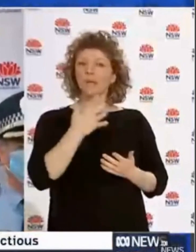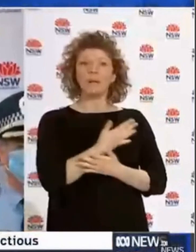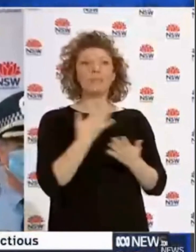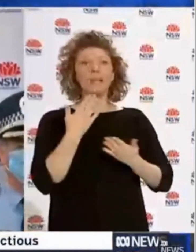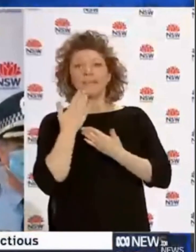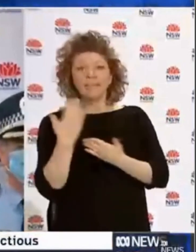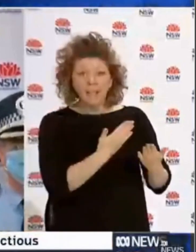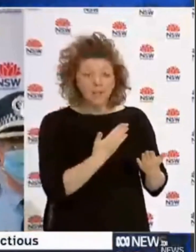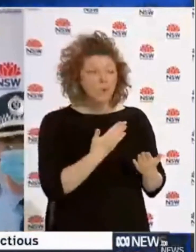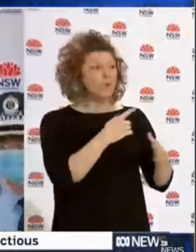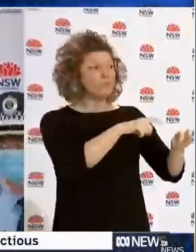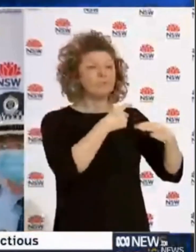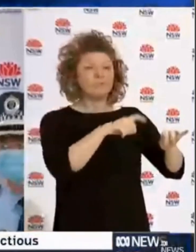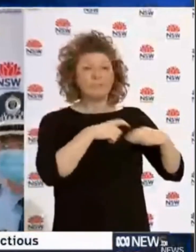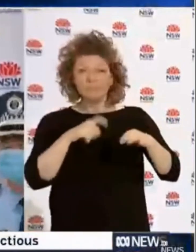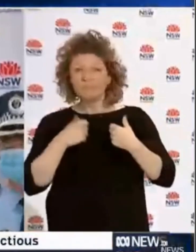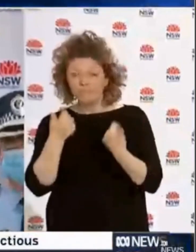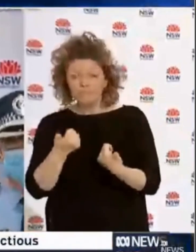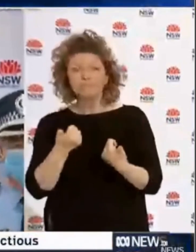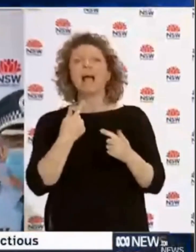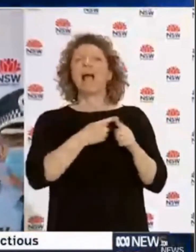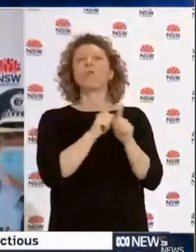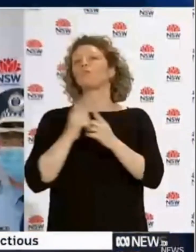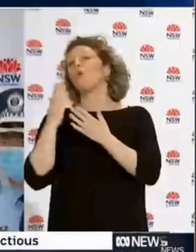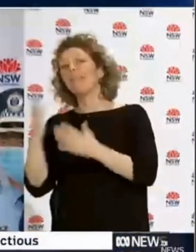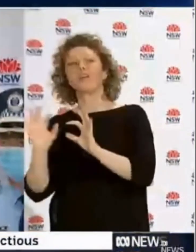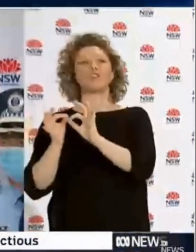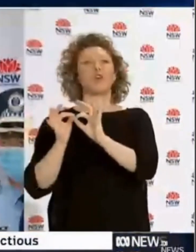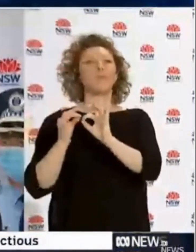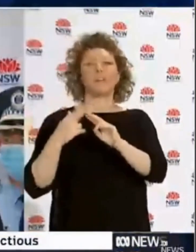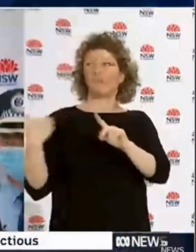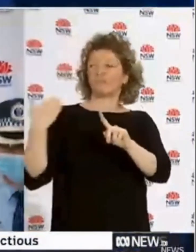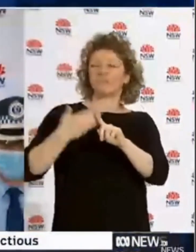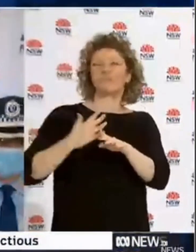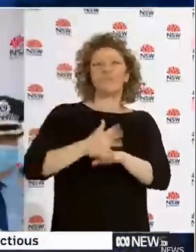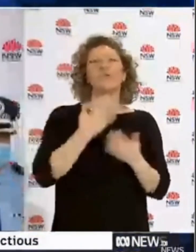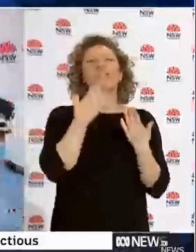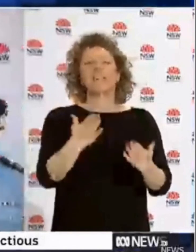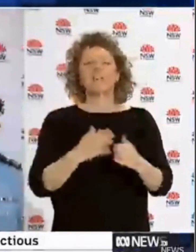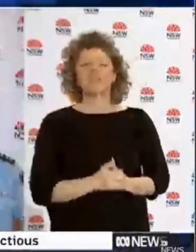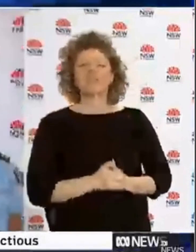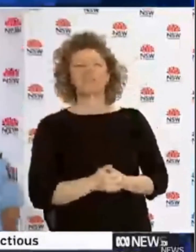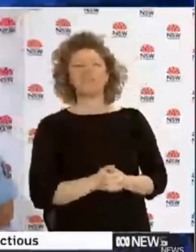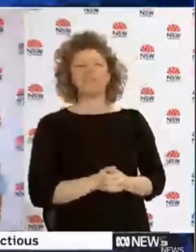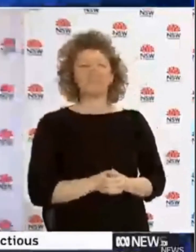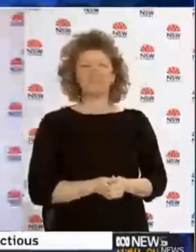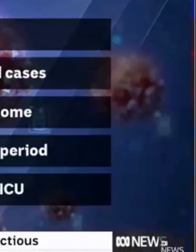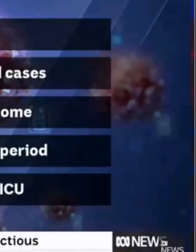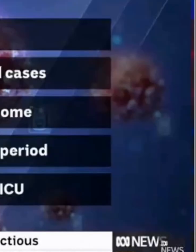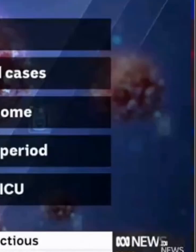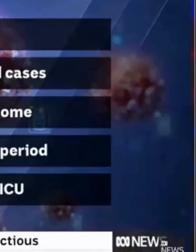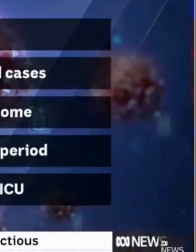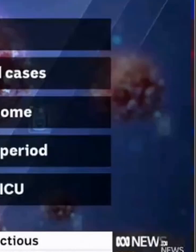questioning, but also your courteous questioning? And I want to thank the Auslan interpreters yet again for doing an amazing job. Thank you again. Thanks very much, everybody. Thank you.